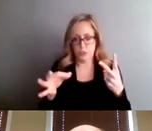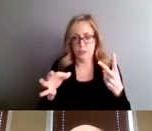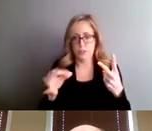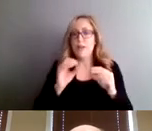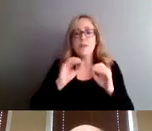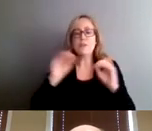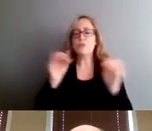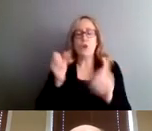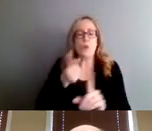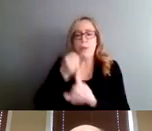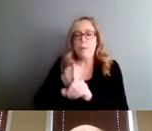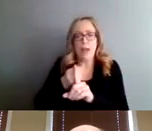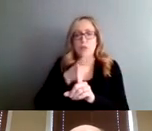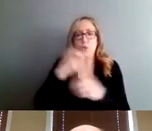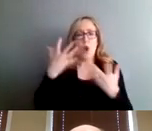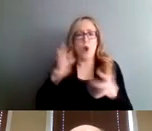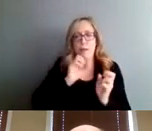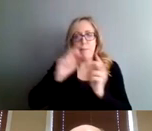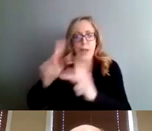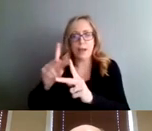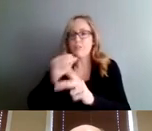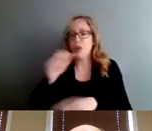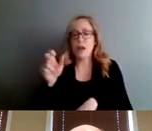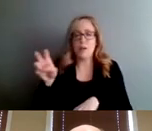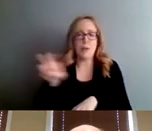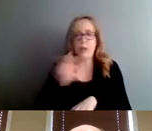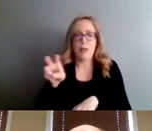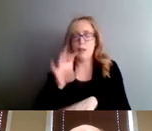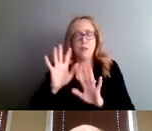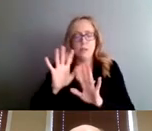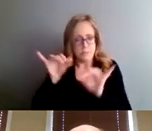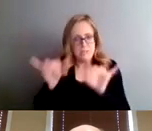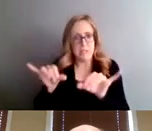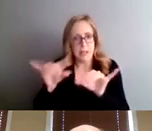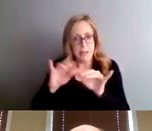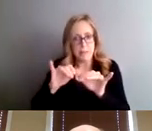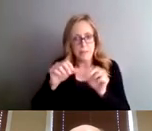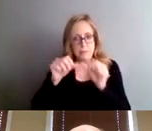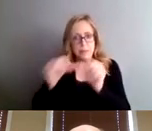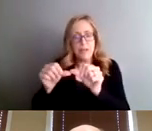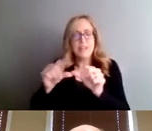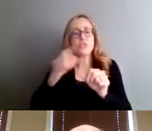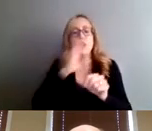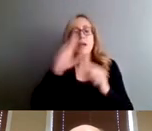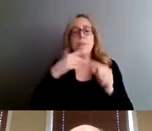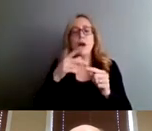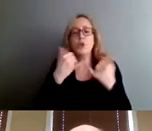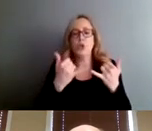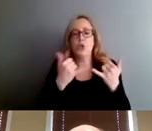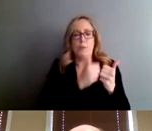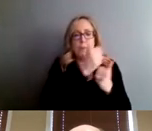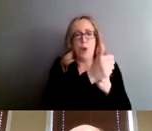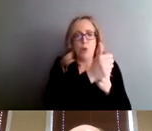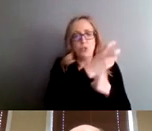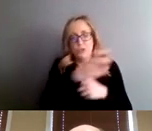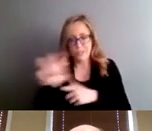in person. They won't be shifting back and forth based on these dates. This is simply about students who are currently remote. So April 5th,